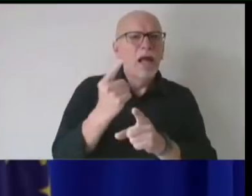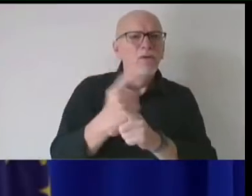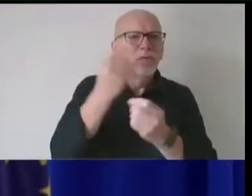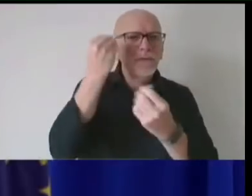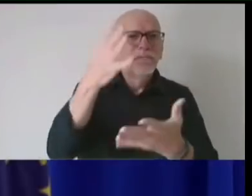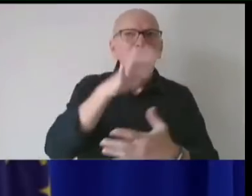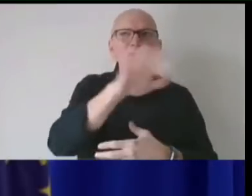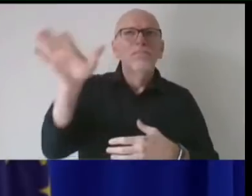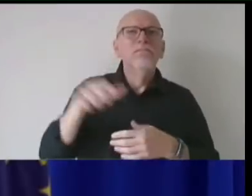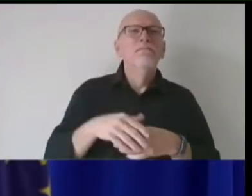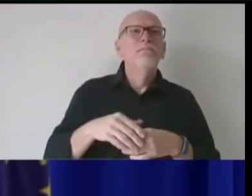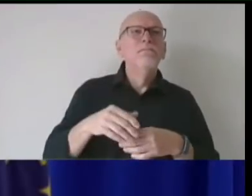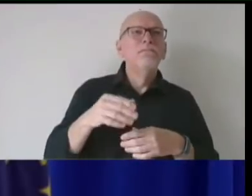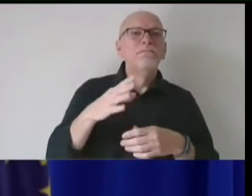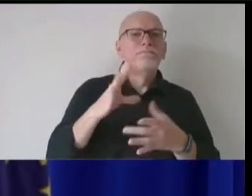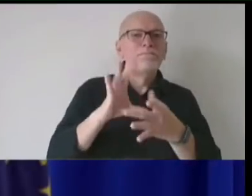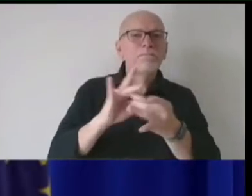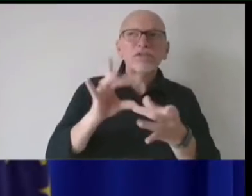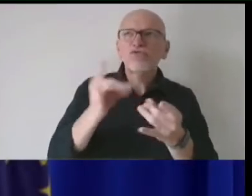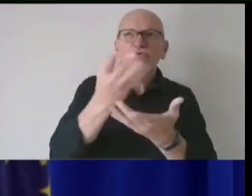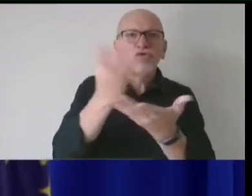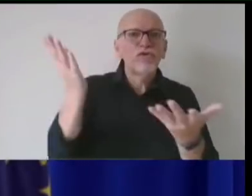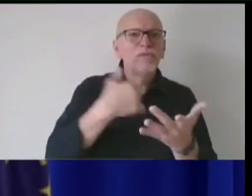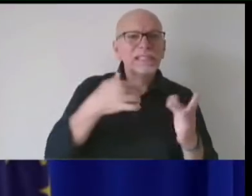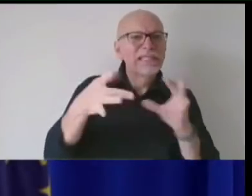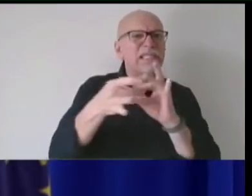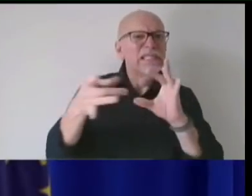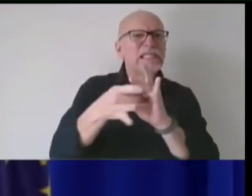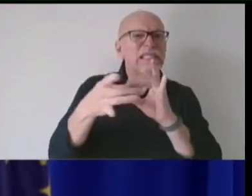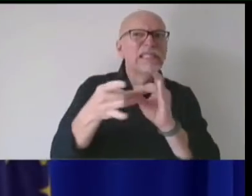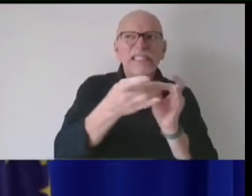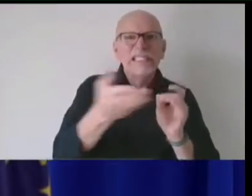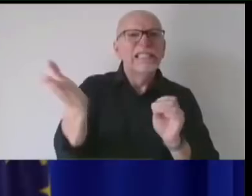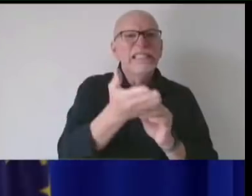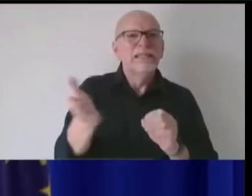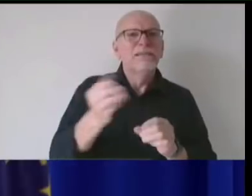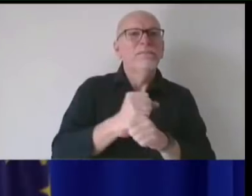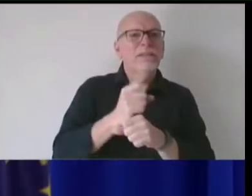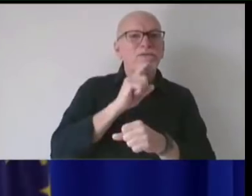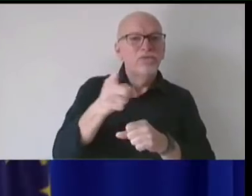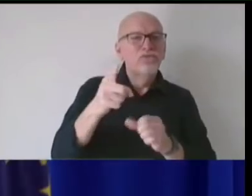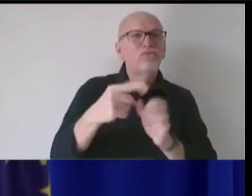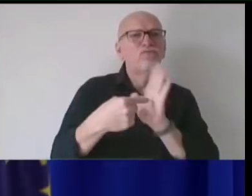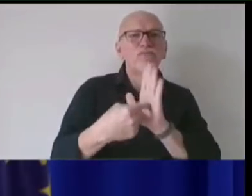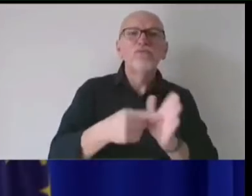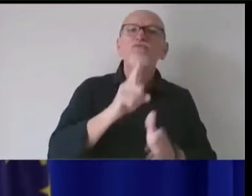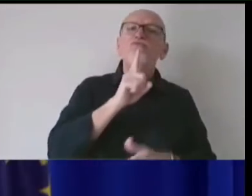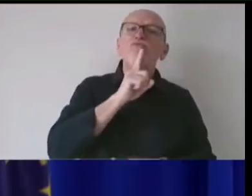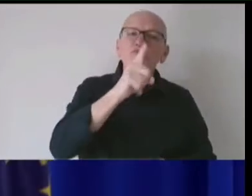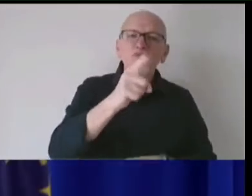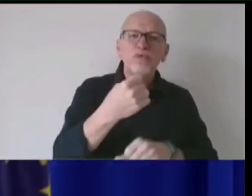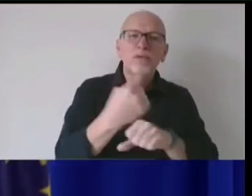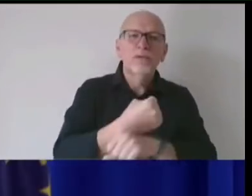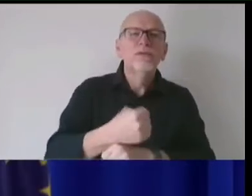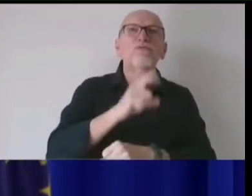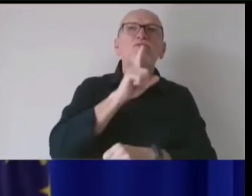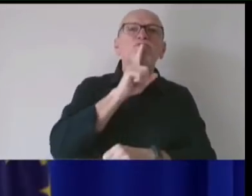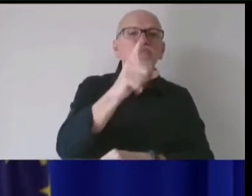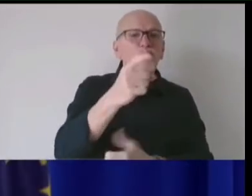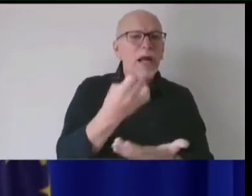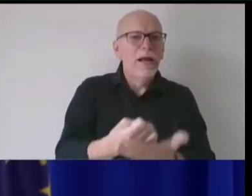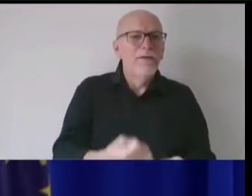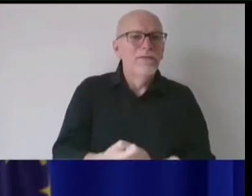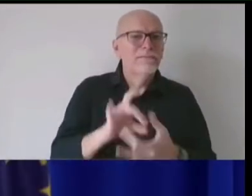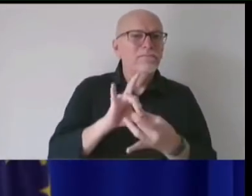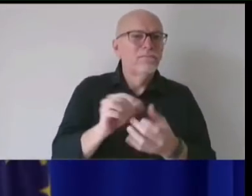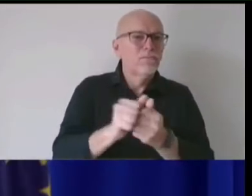to messaging and articles that are accurately portray what the true data and the true evidence is with regards to